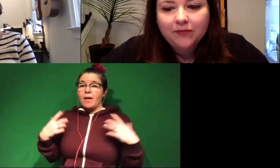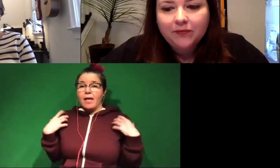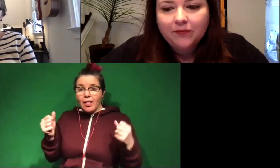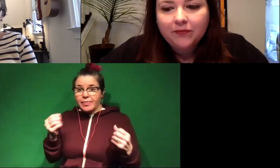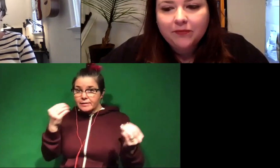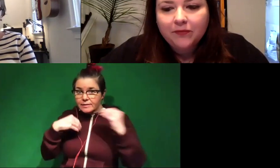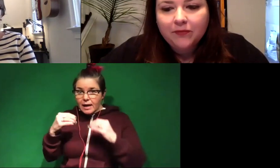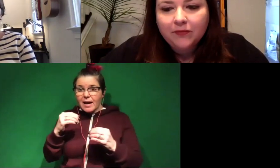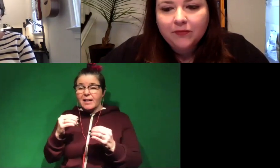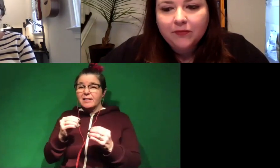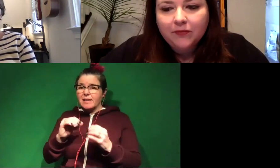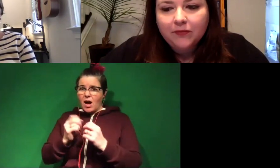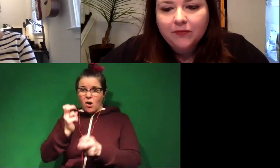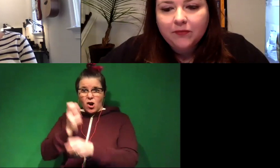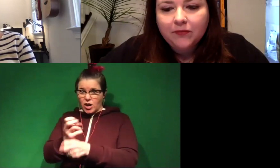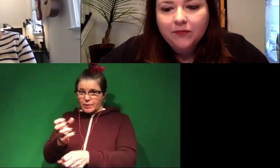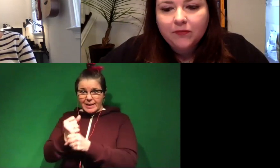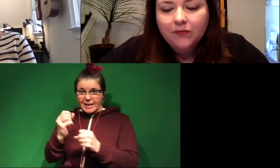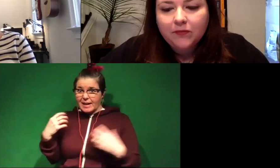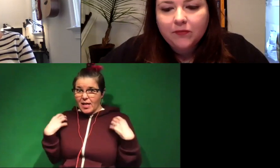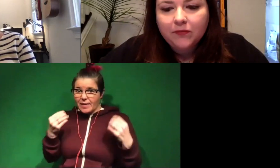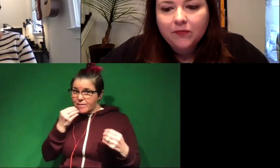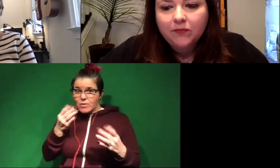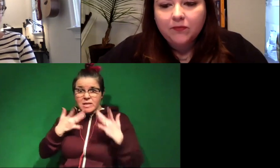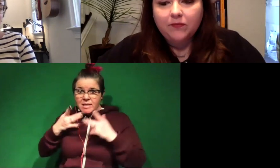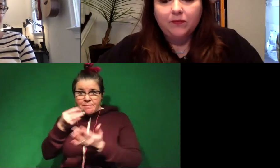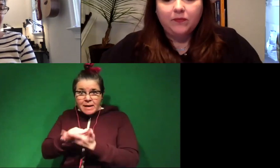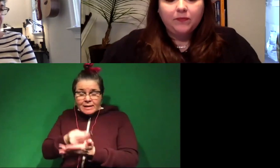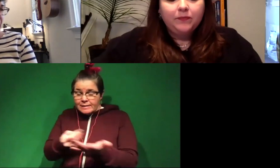and how hard it can be to get healthy food if you don't have a lot of money.